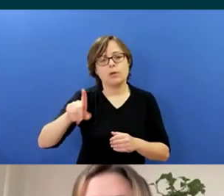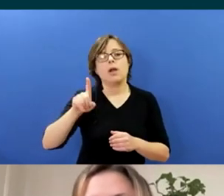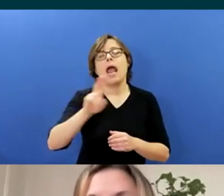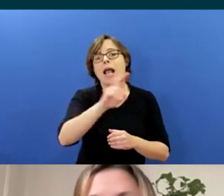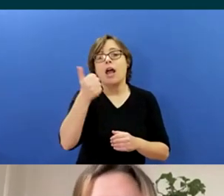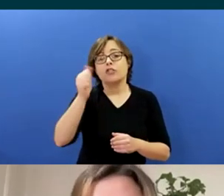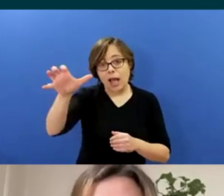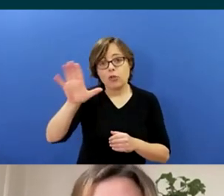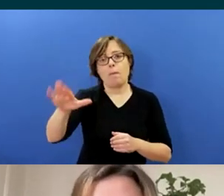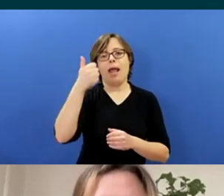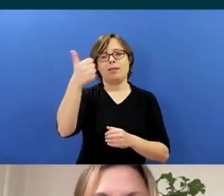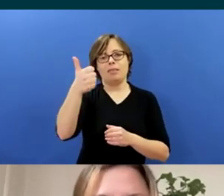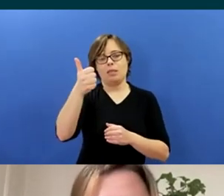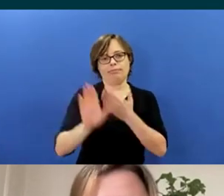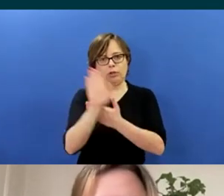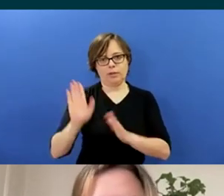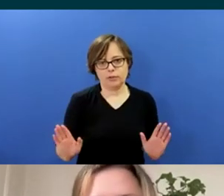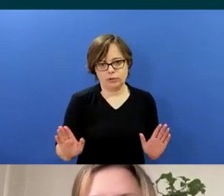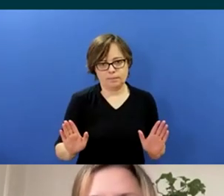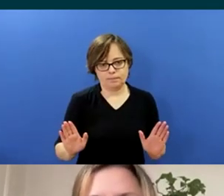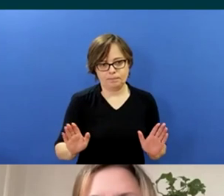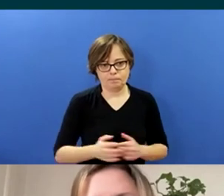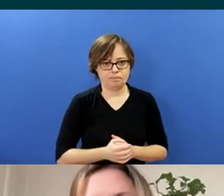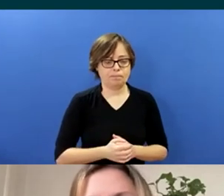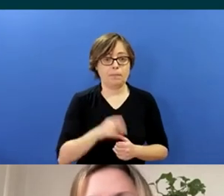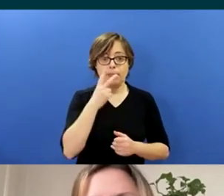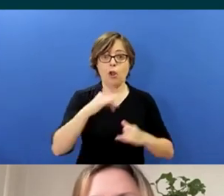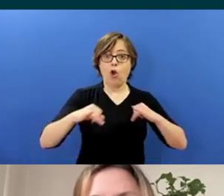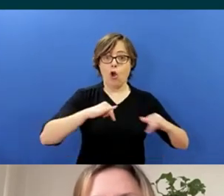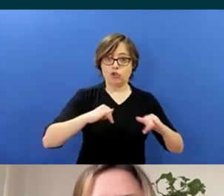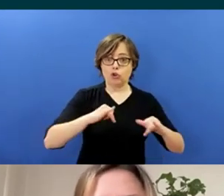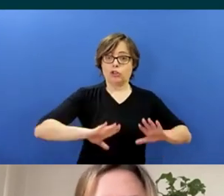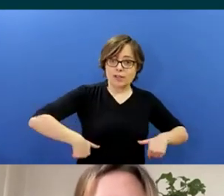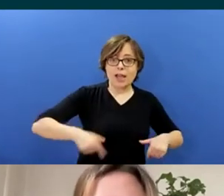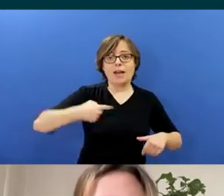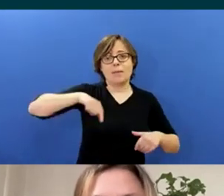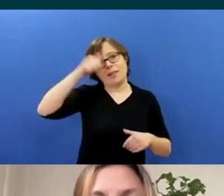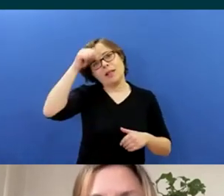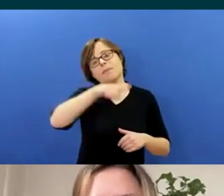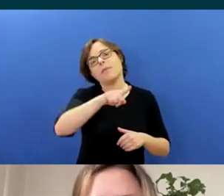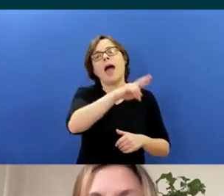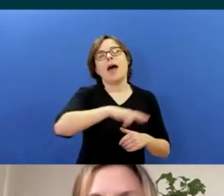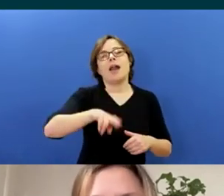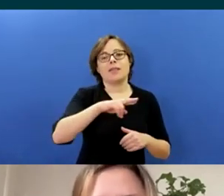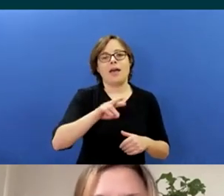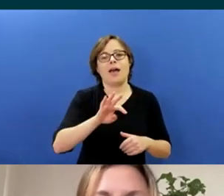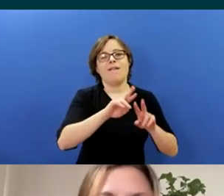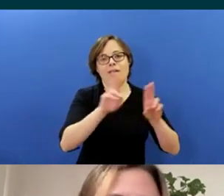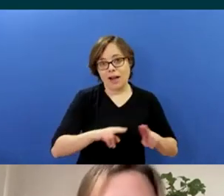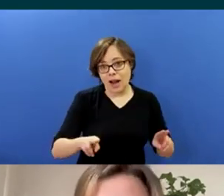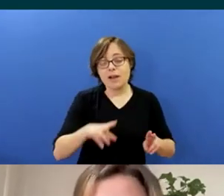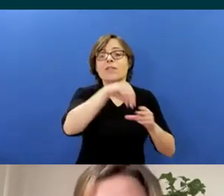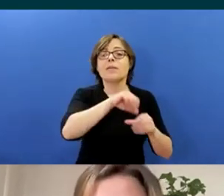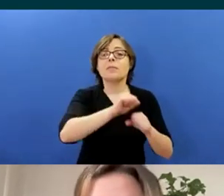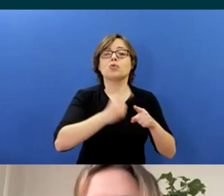Now, the Swiss government, or Federal Council as we name it, comprises 7 members who represent the 4 major